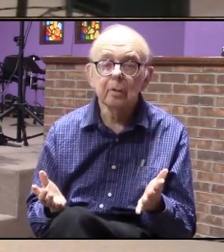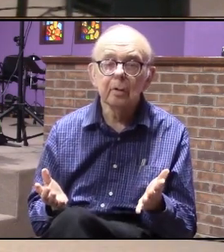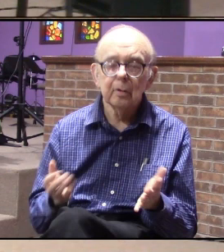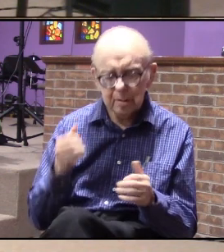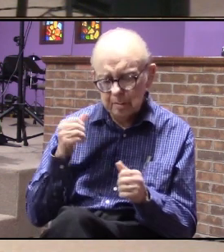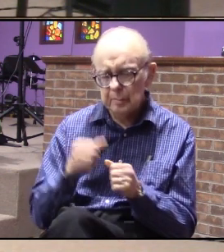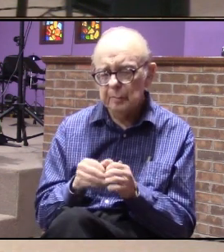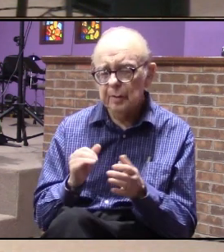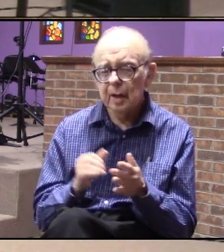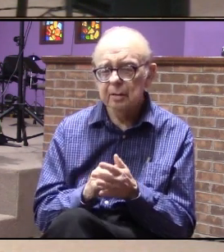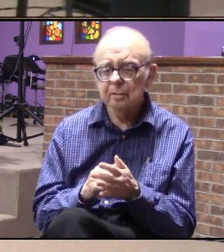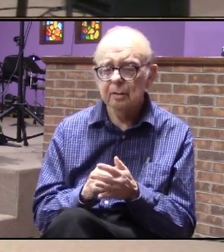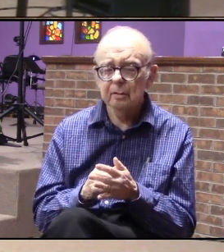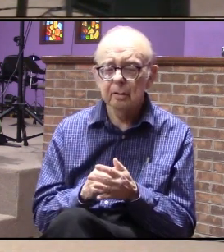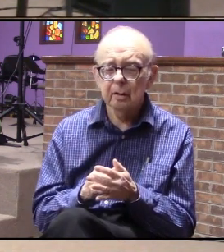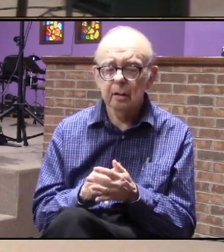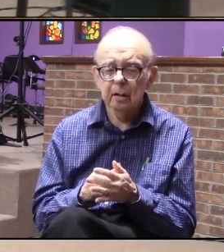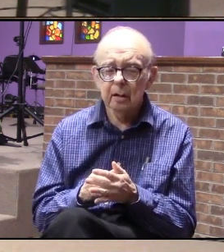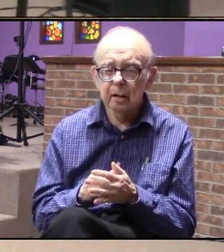Remember?